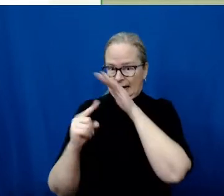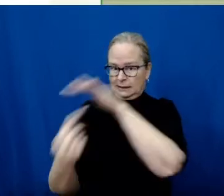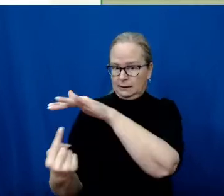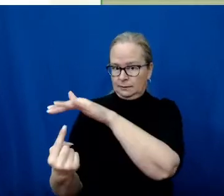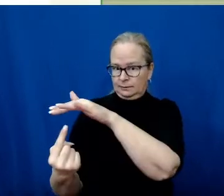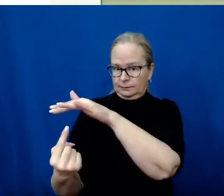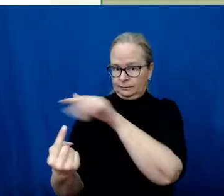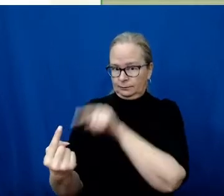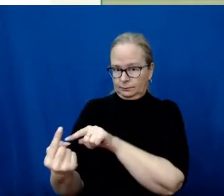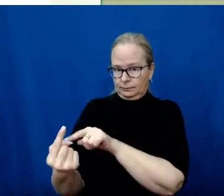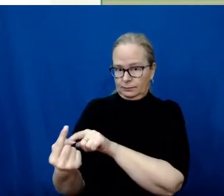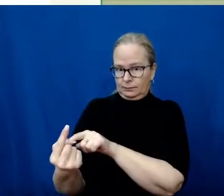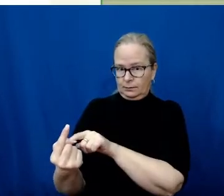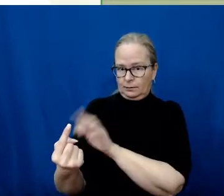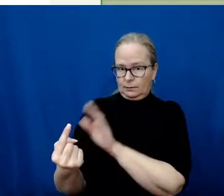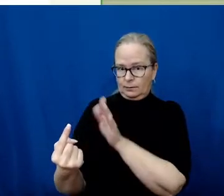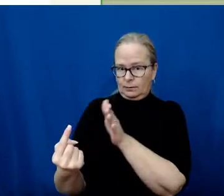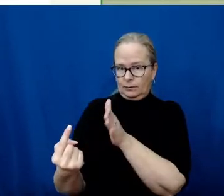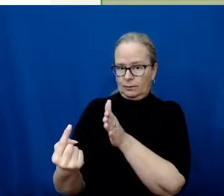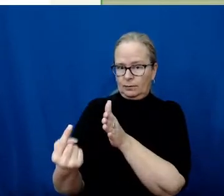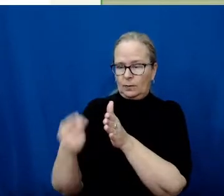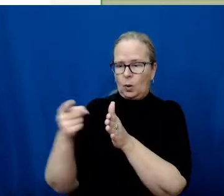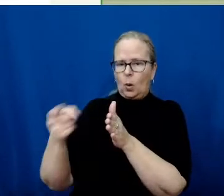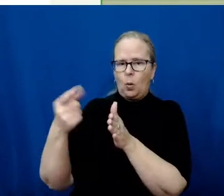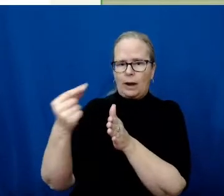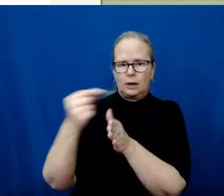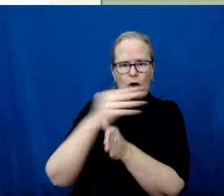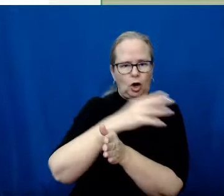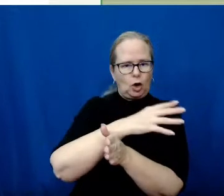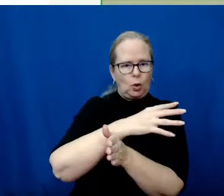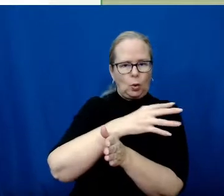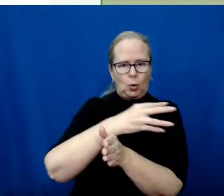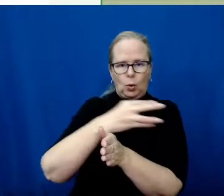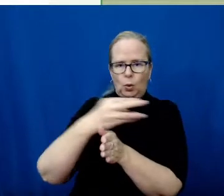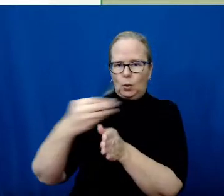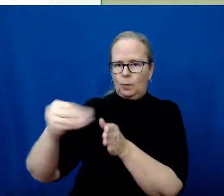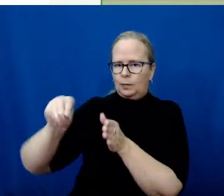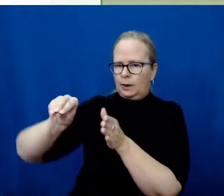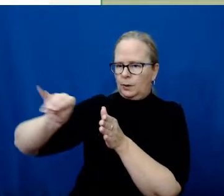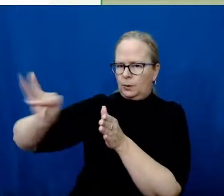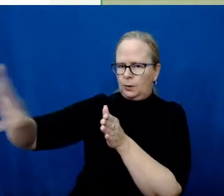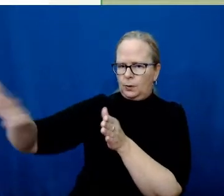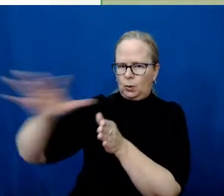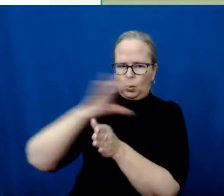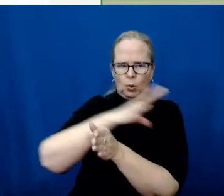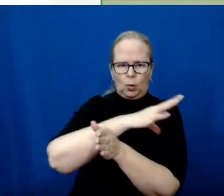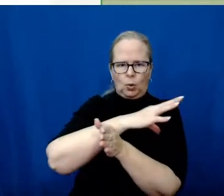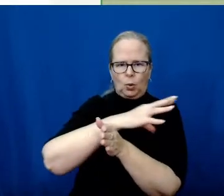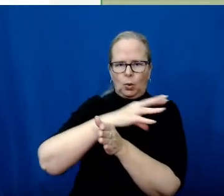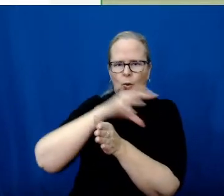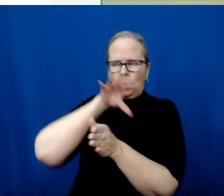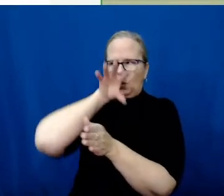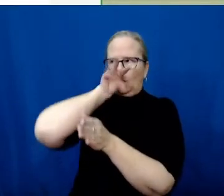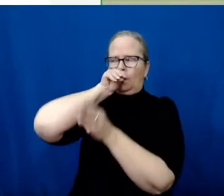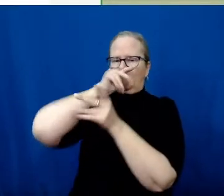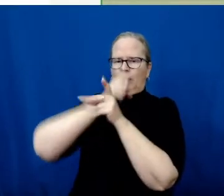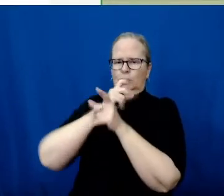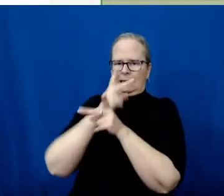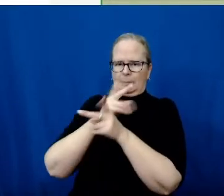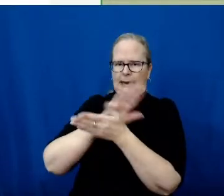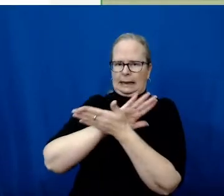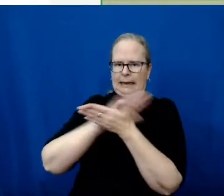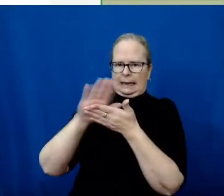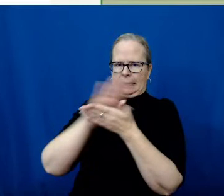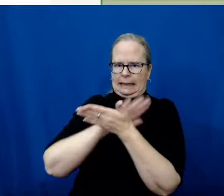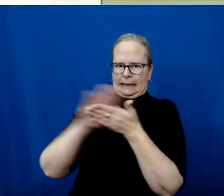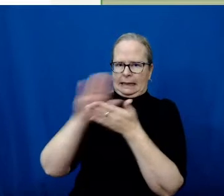air. That's like, having a wound and keeping it infected. We don't want to be doing that. So the filters for the occupant, but also to make